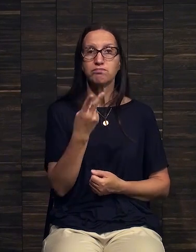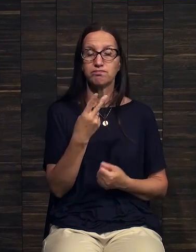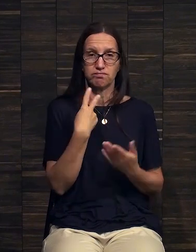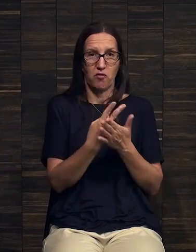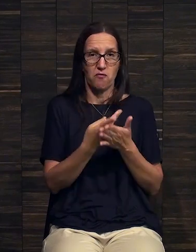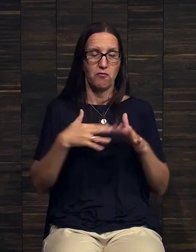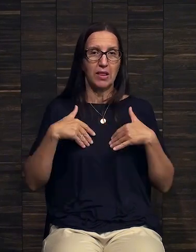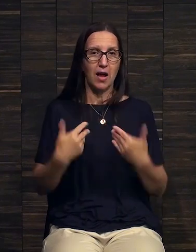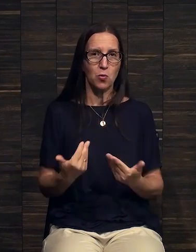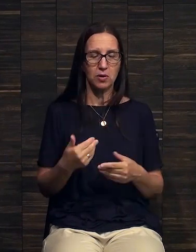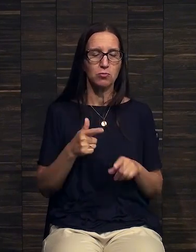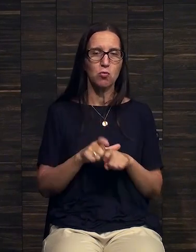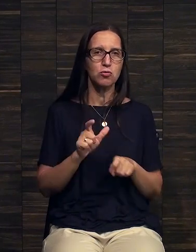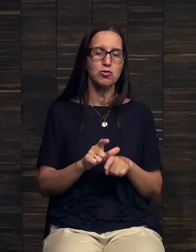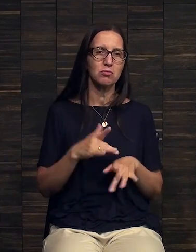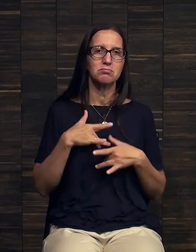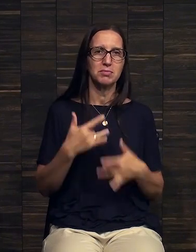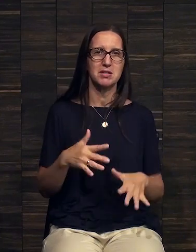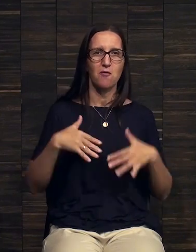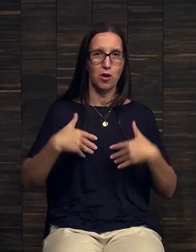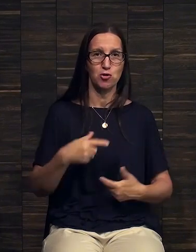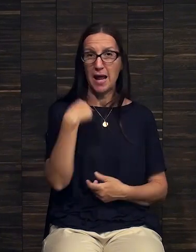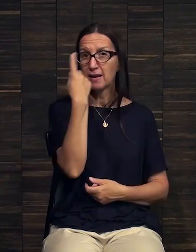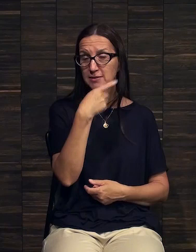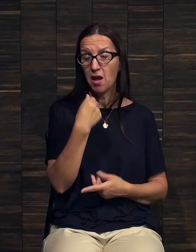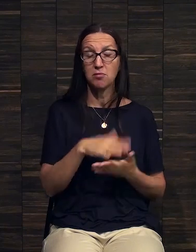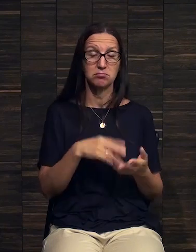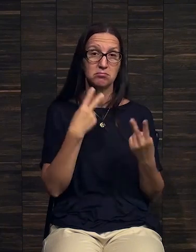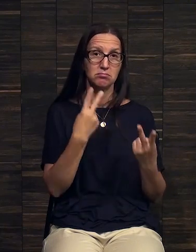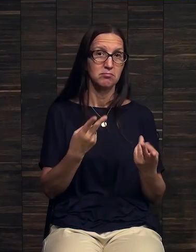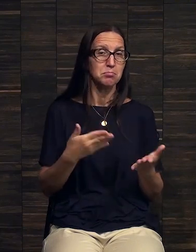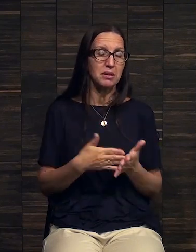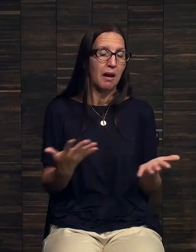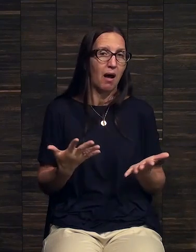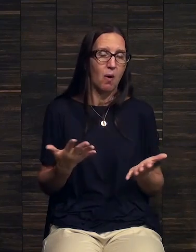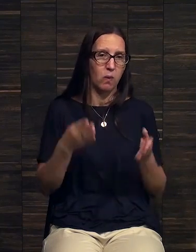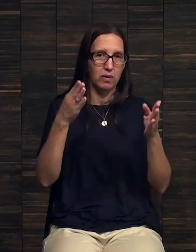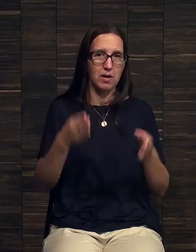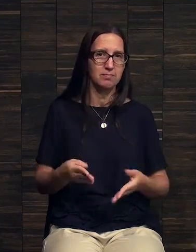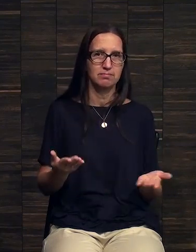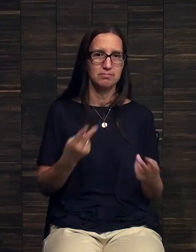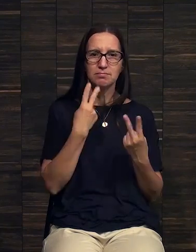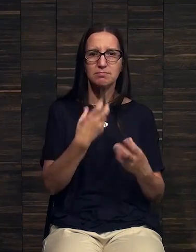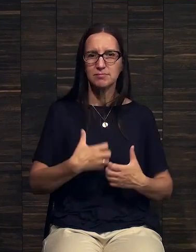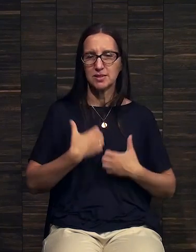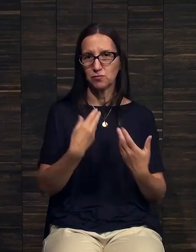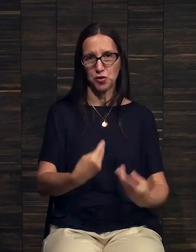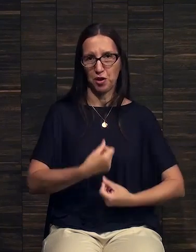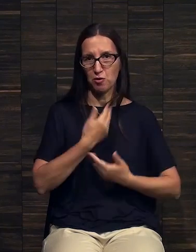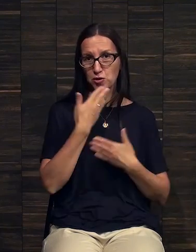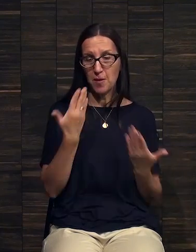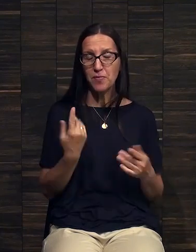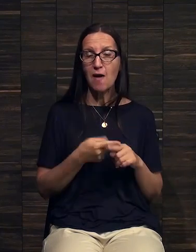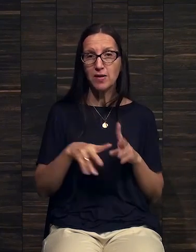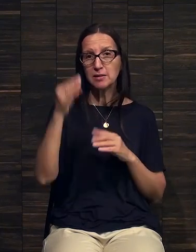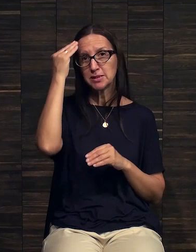The only thing that speaks that he is an evil man, he is a facial expression, but the rest